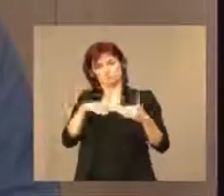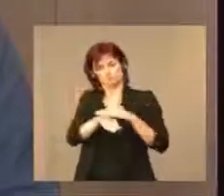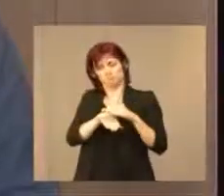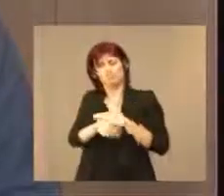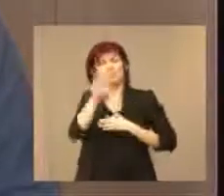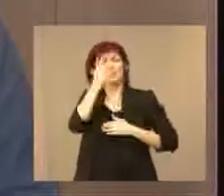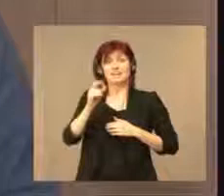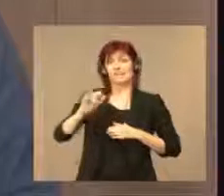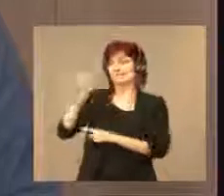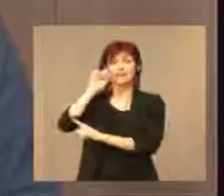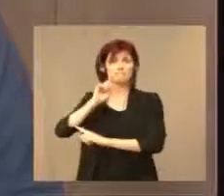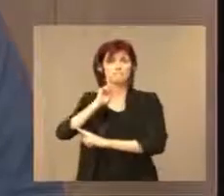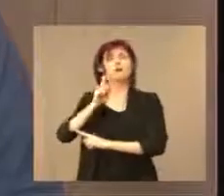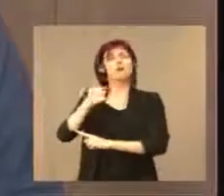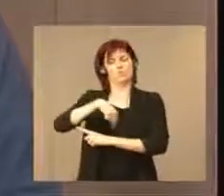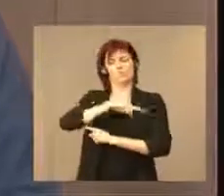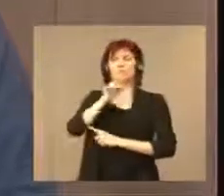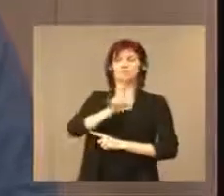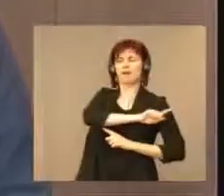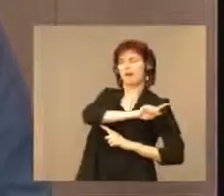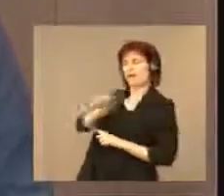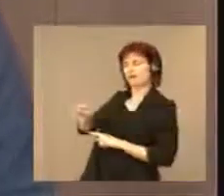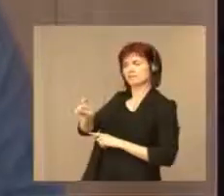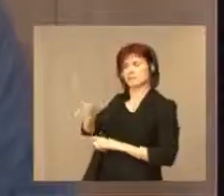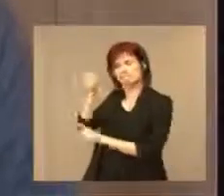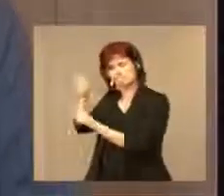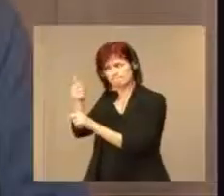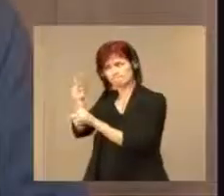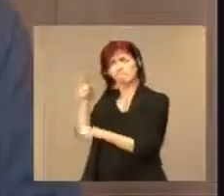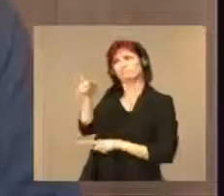deaf how they would like to be engaged. Thank you.